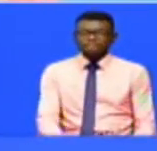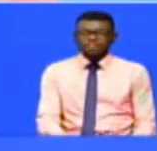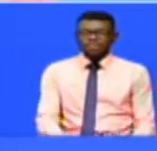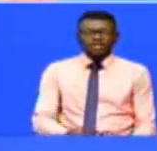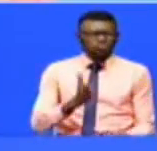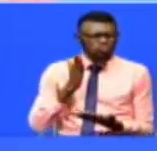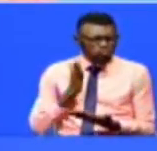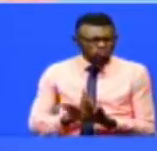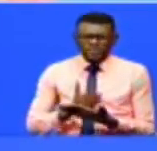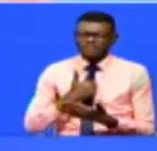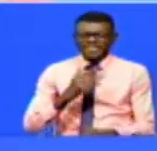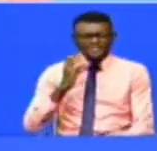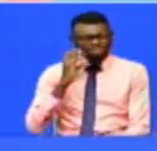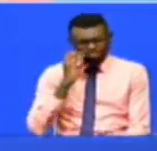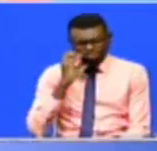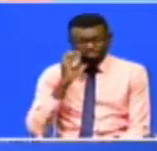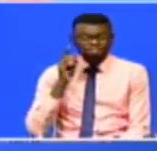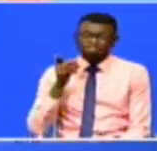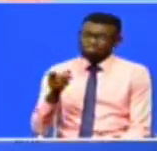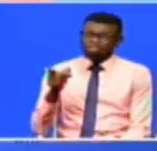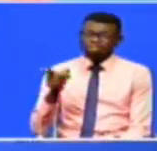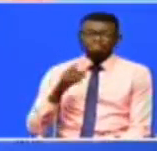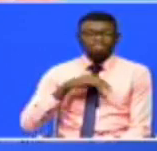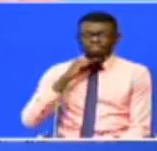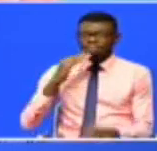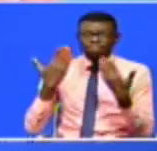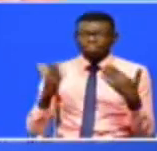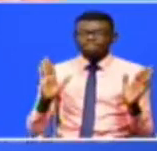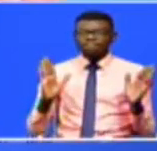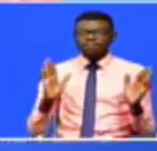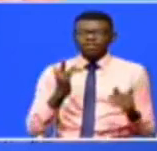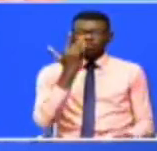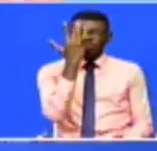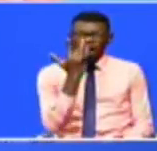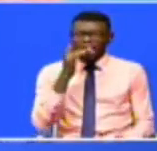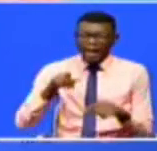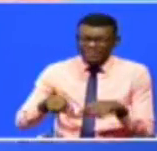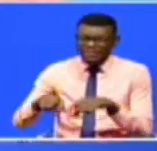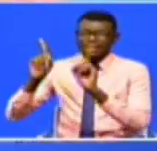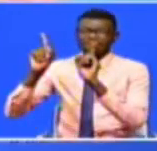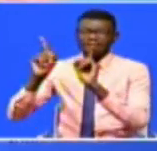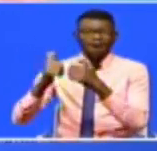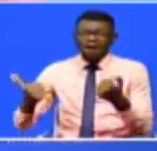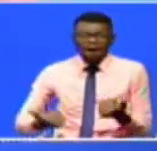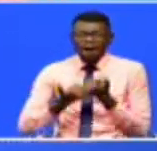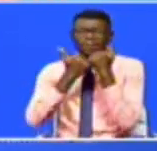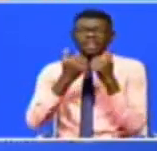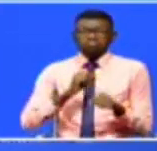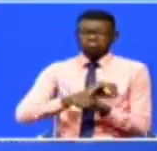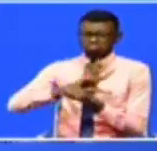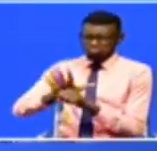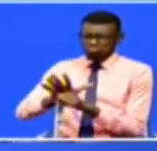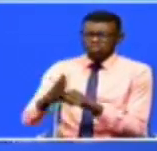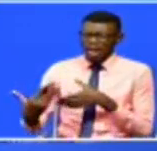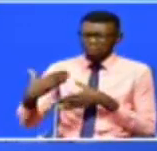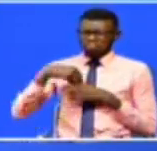I'm deeply saddened by this, particularly so because she contracted the virus while